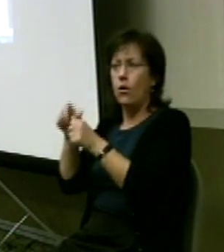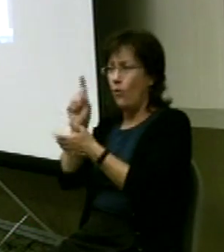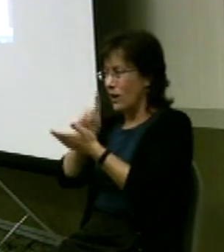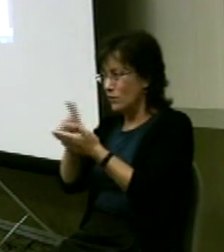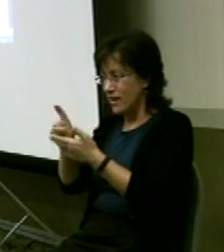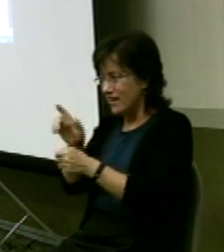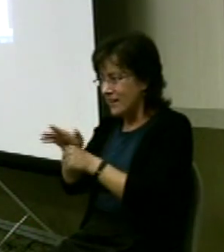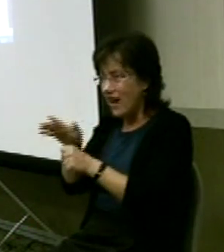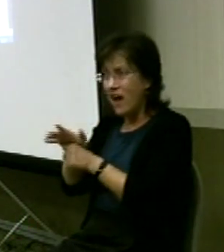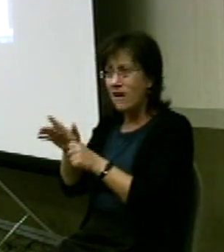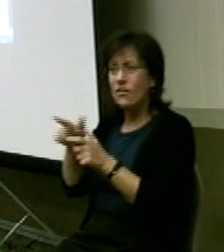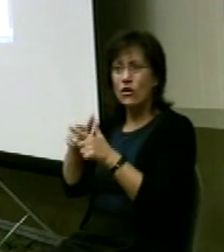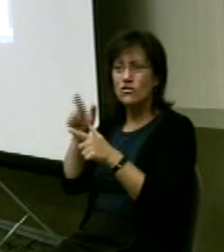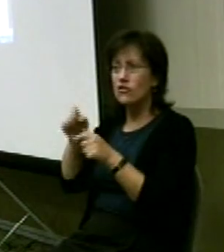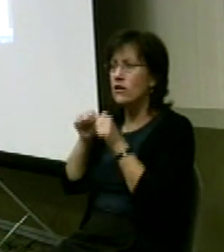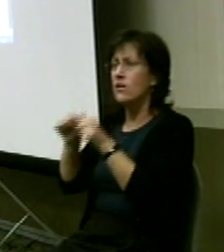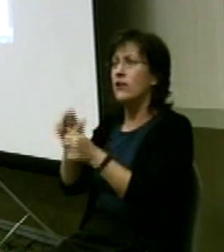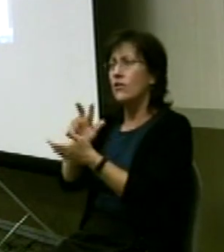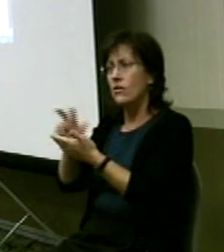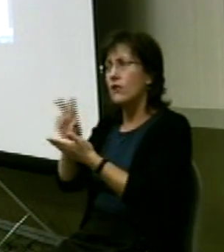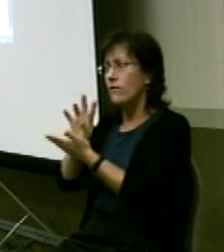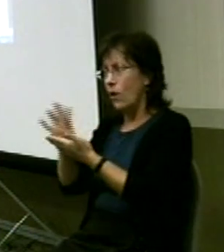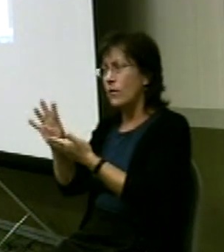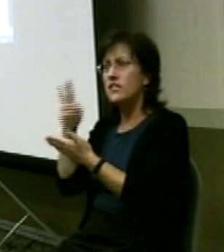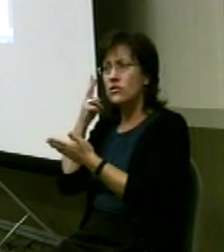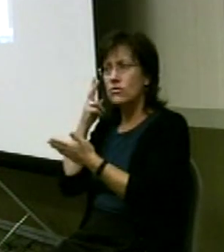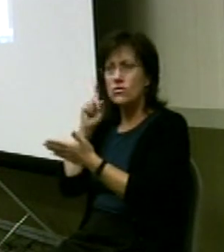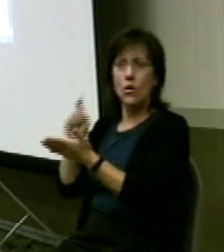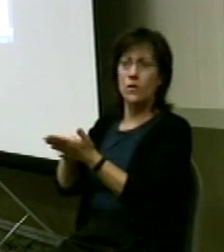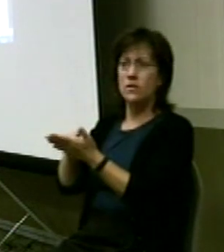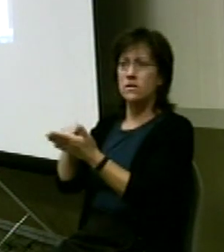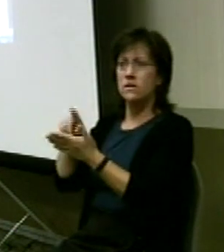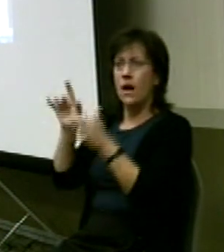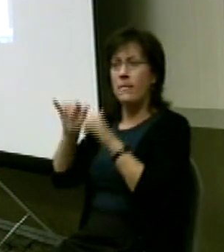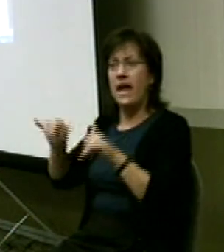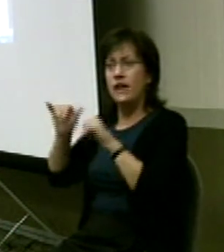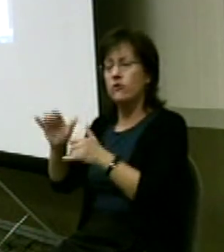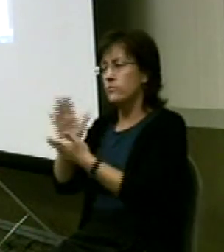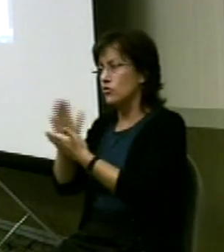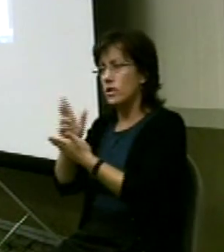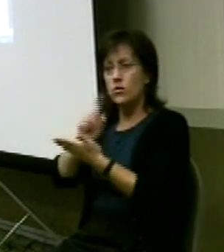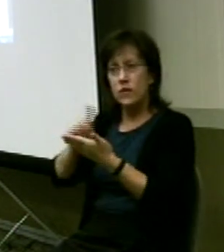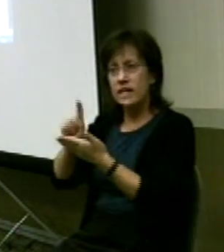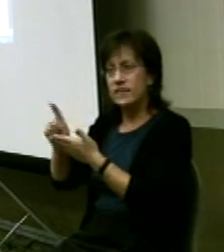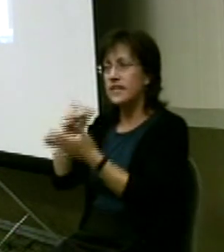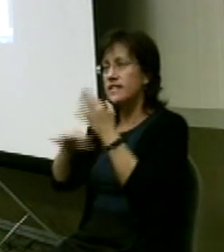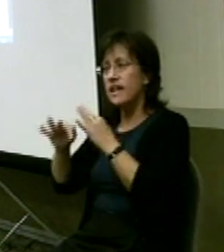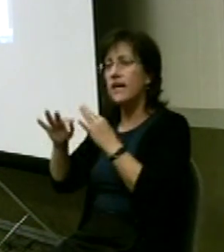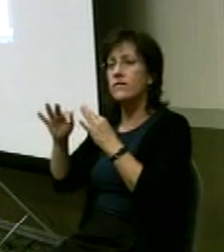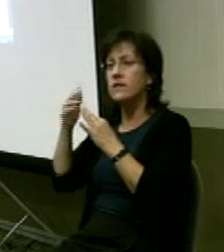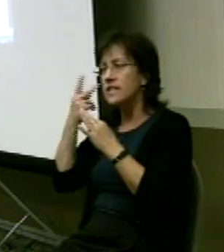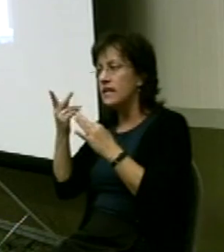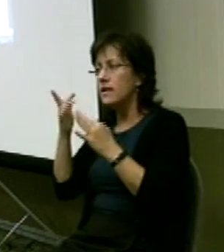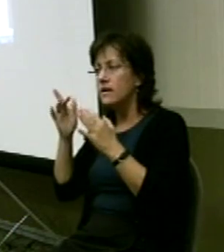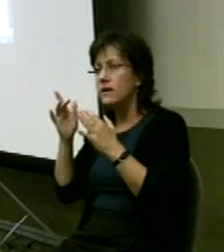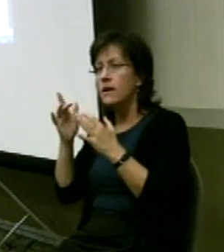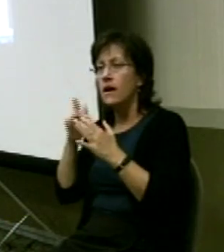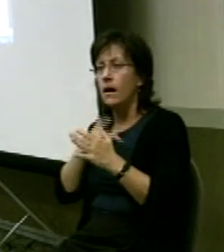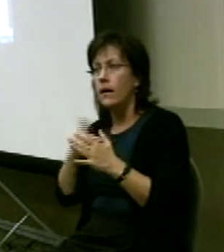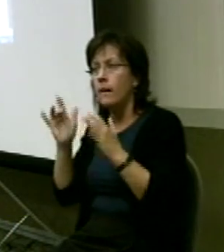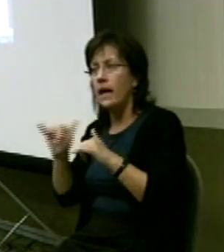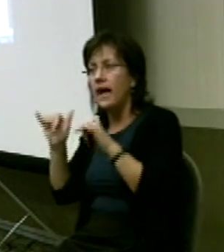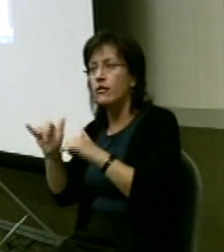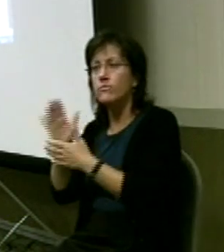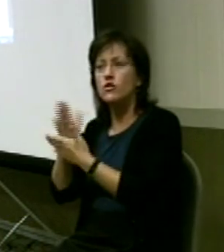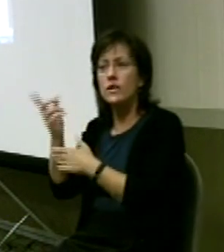be enough data or if I have to do 3 or 4 weeks to see if there's a pattern between weeks as opposed to between days. And is there